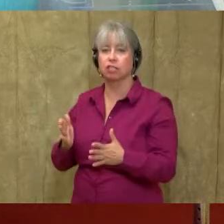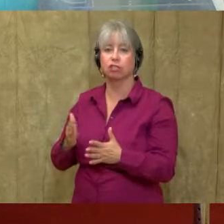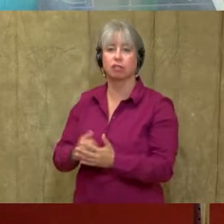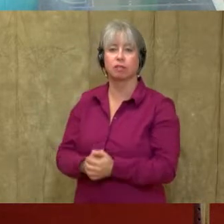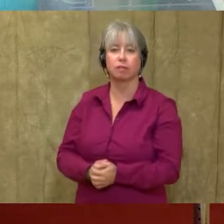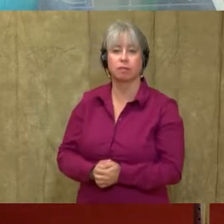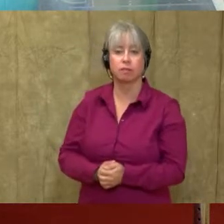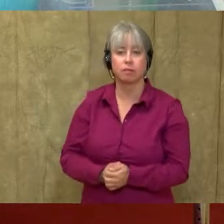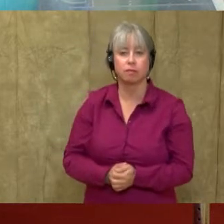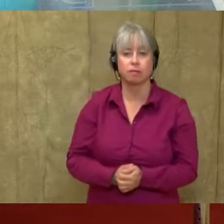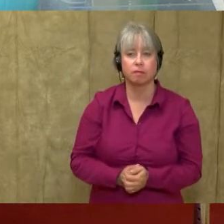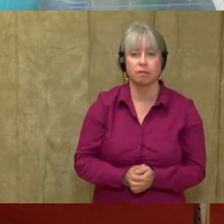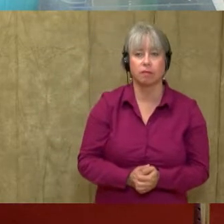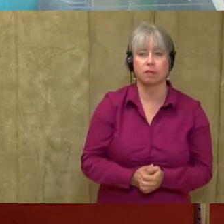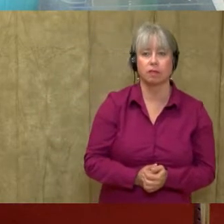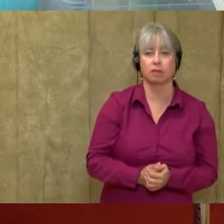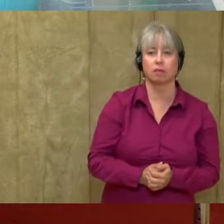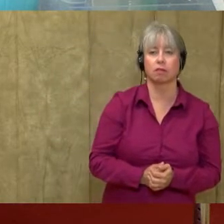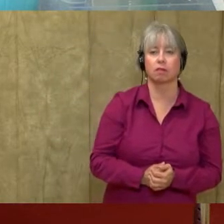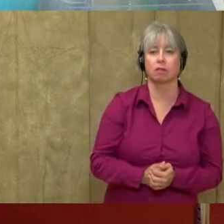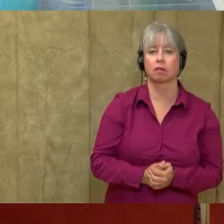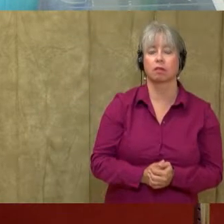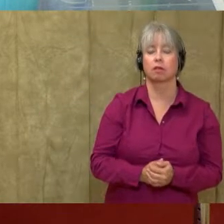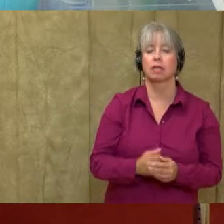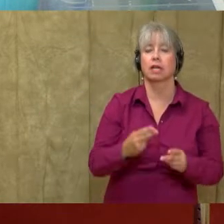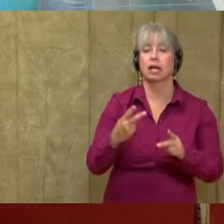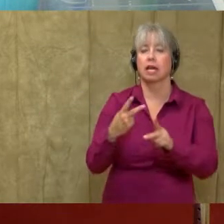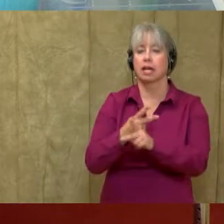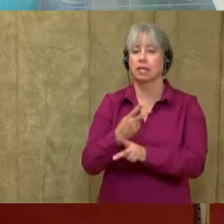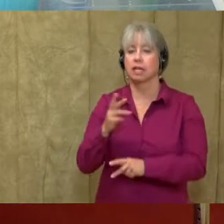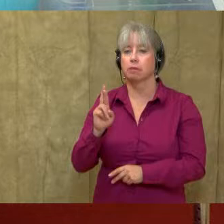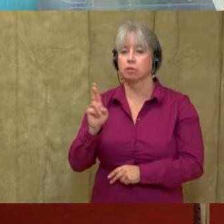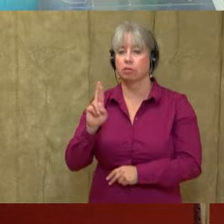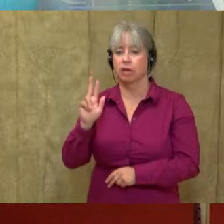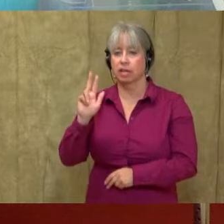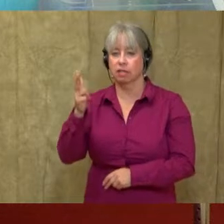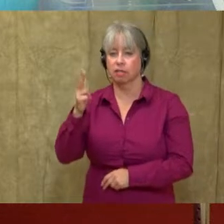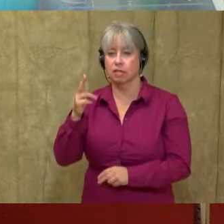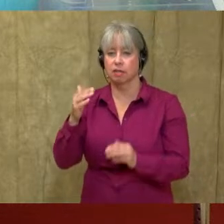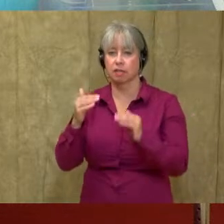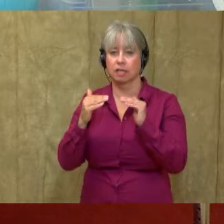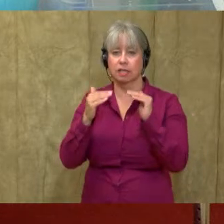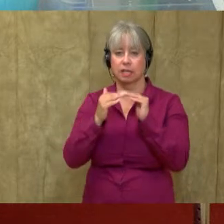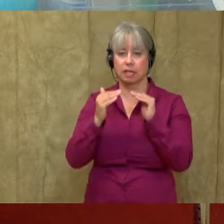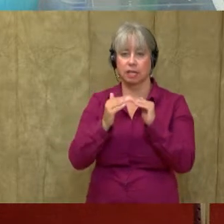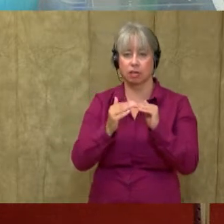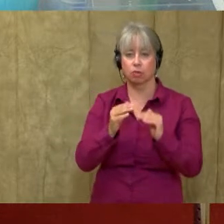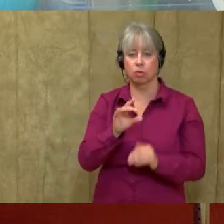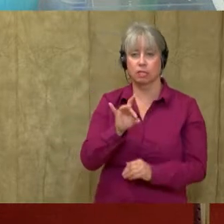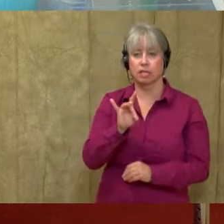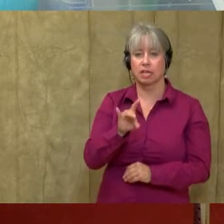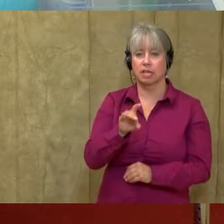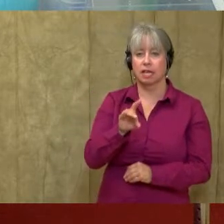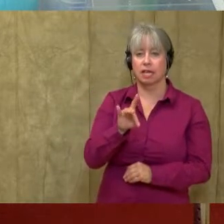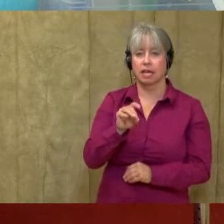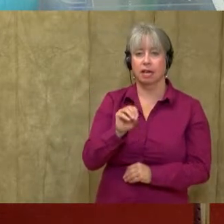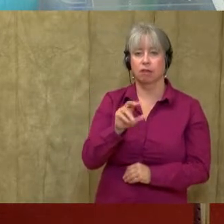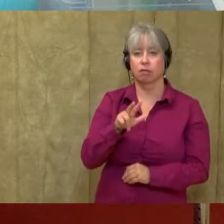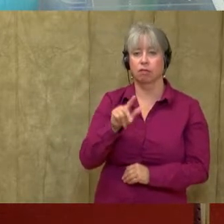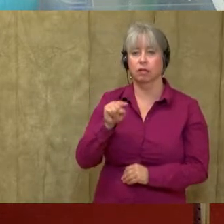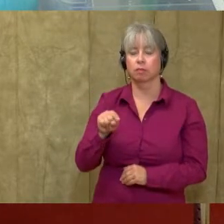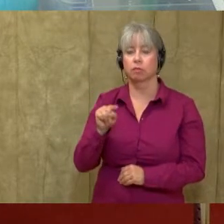is 12.56 times your radius cubed, which gave us 800. So let's make sure 64